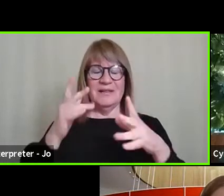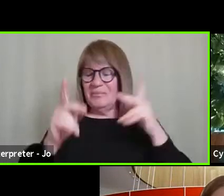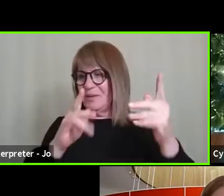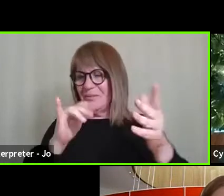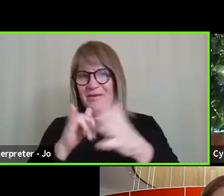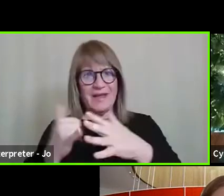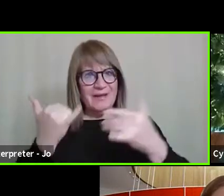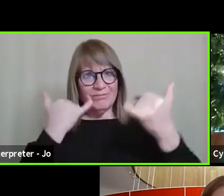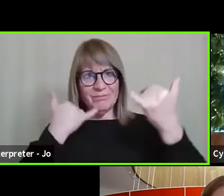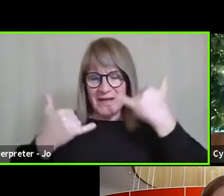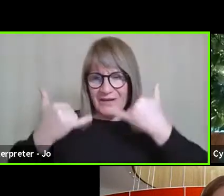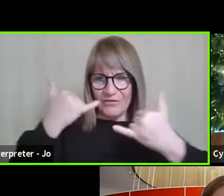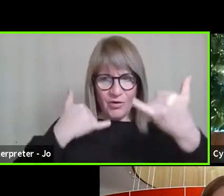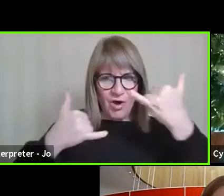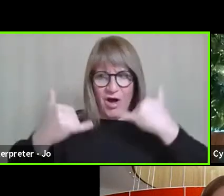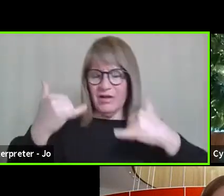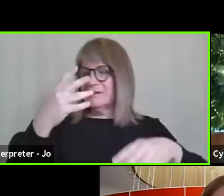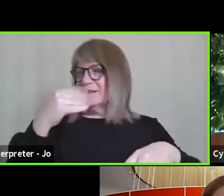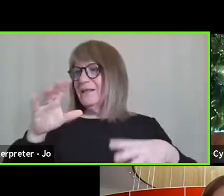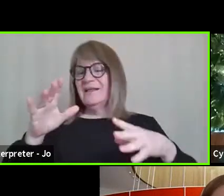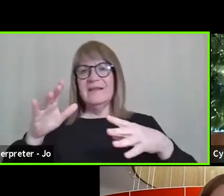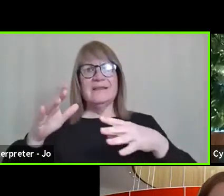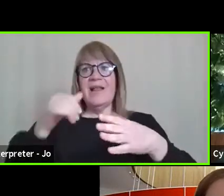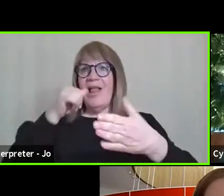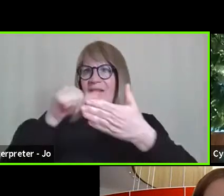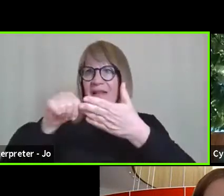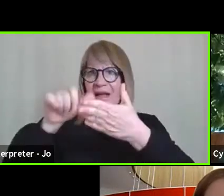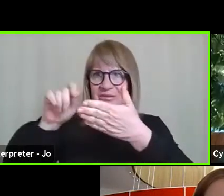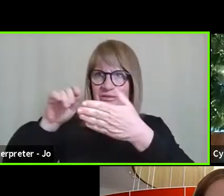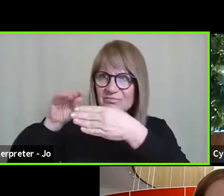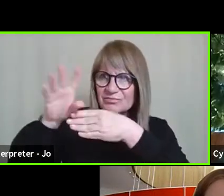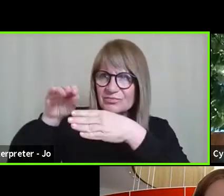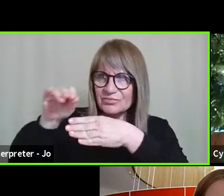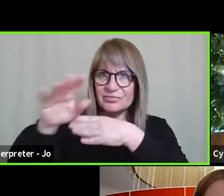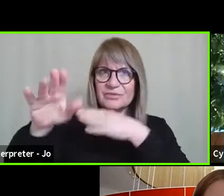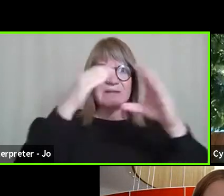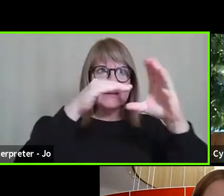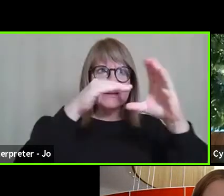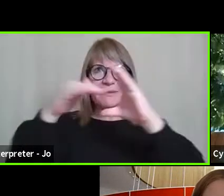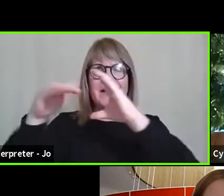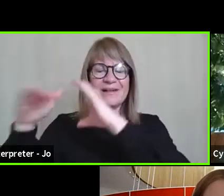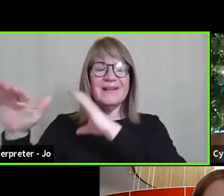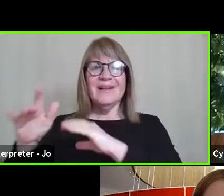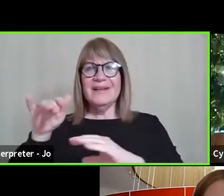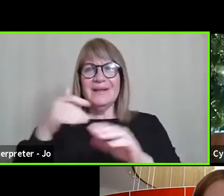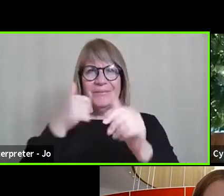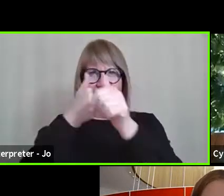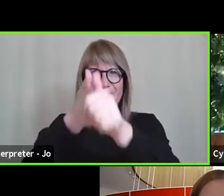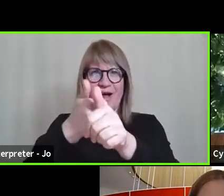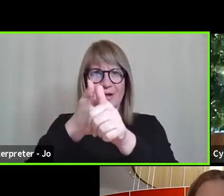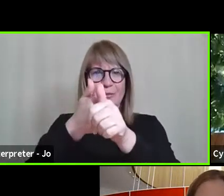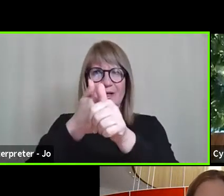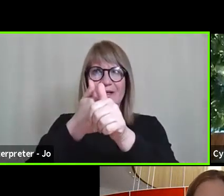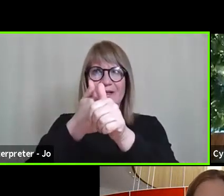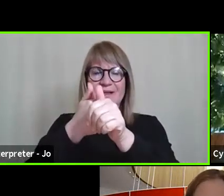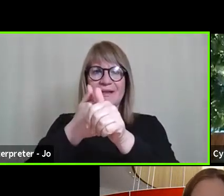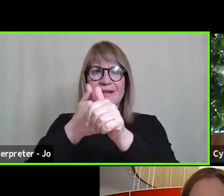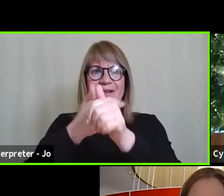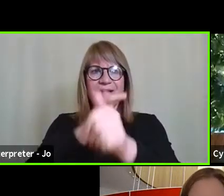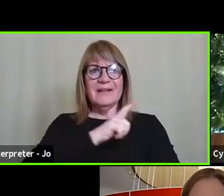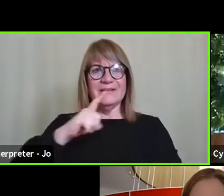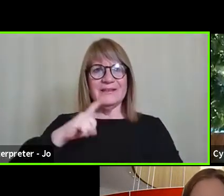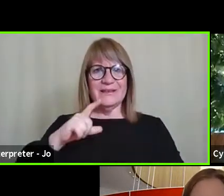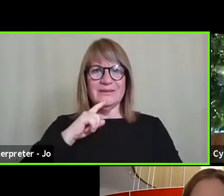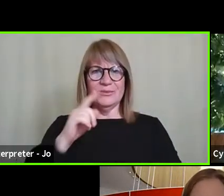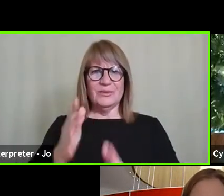submitted the letters that have done a lot of work and have been tracking the campaign and it's a broad coalition that has really